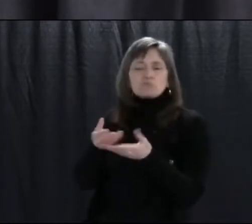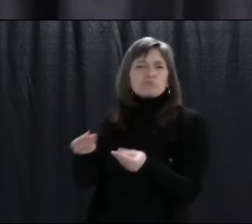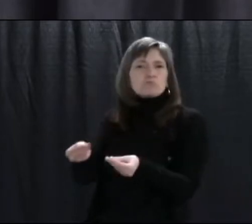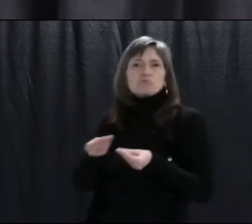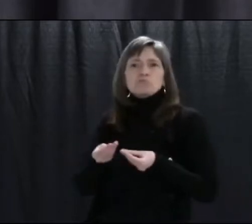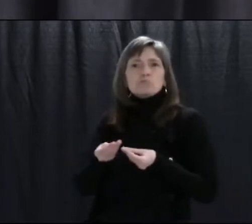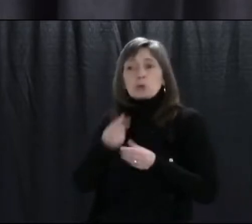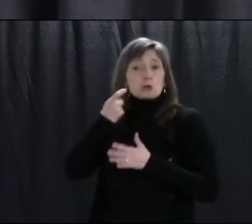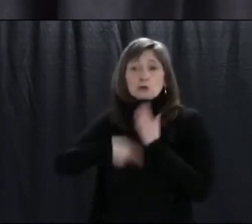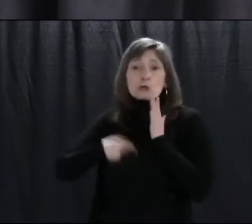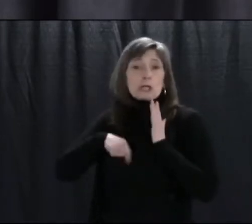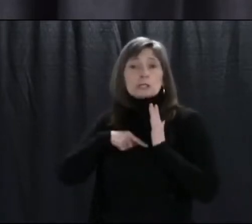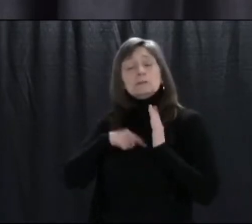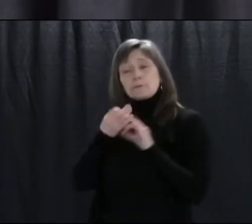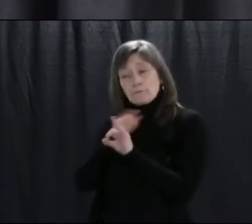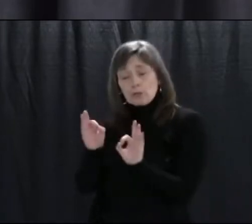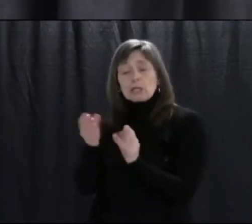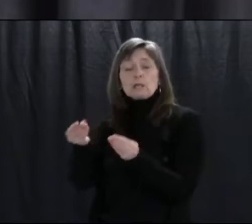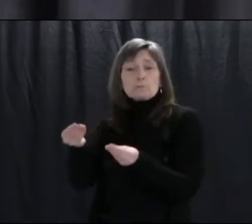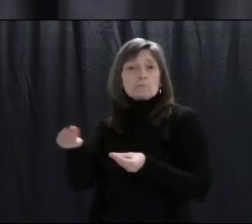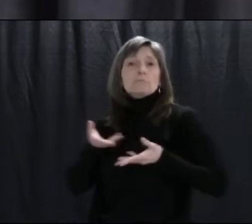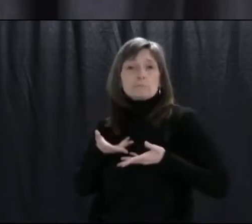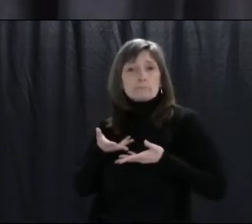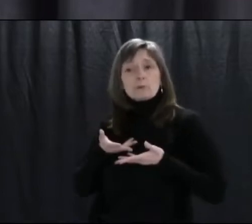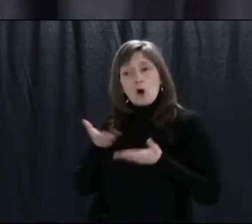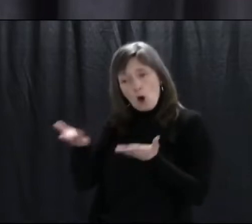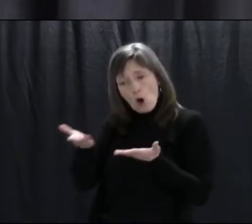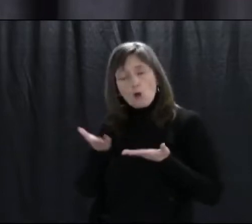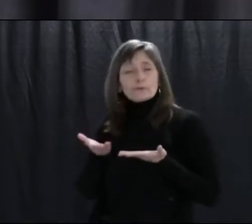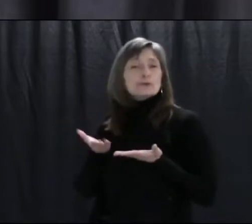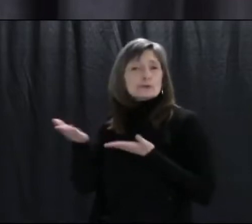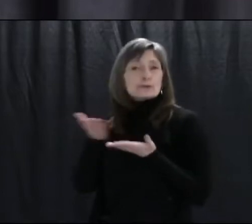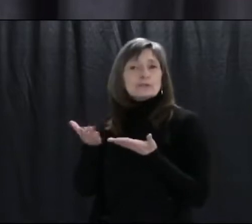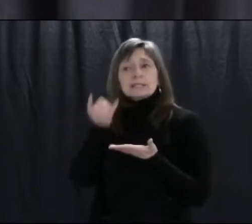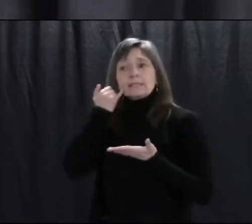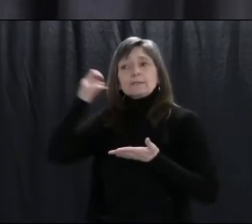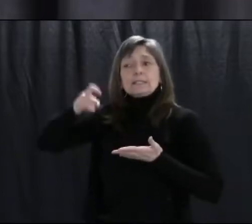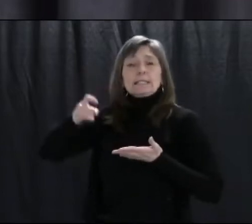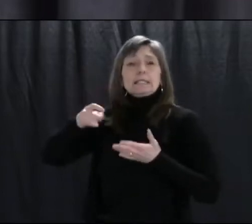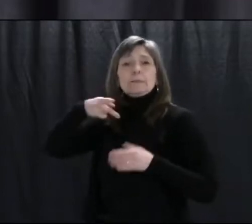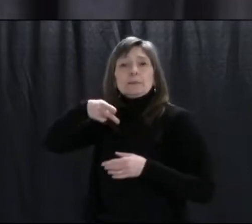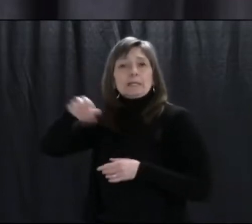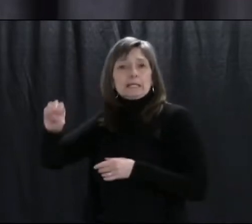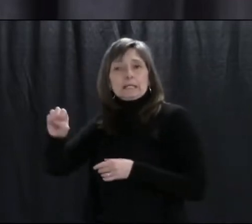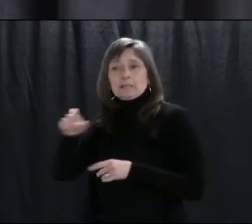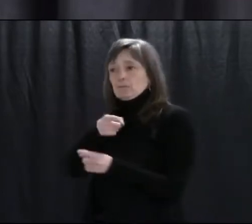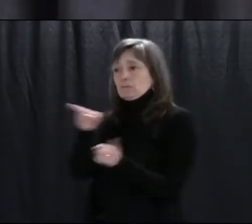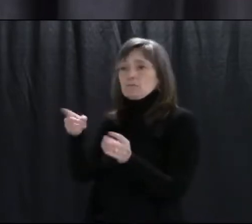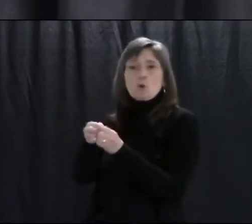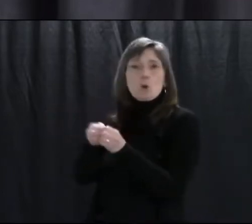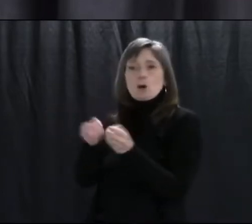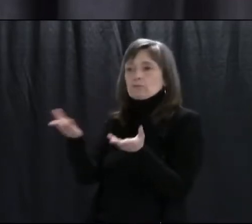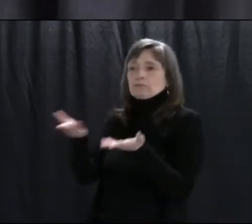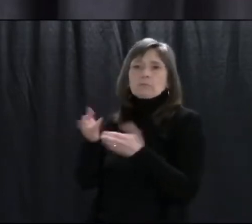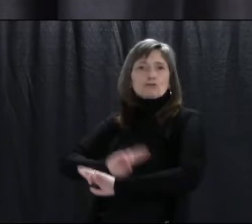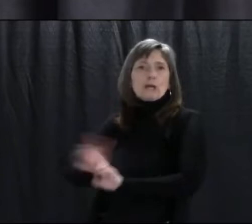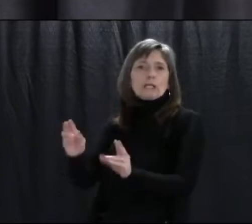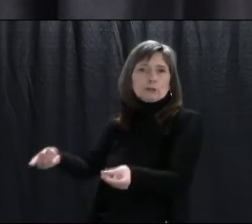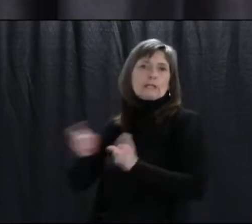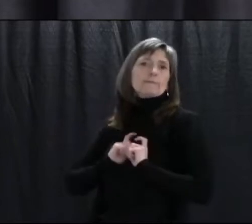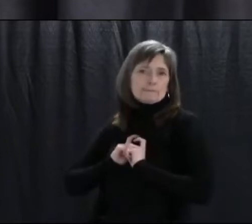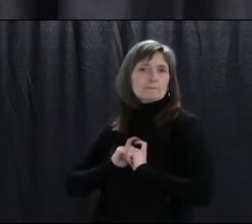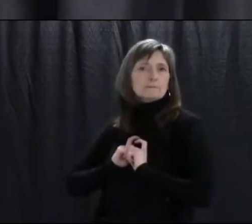no charge to government to access necessary PPE. So there are means of dealing with